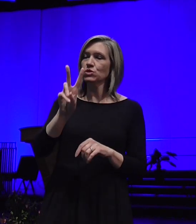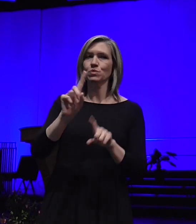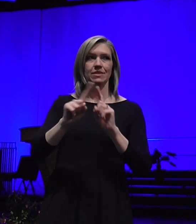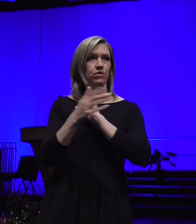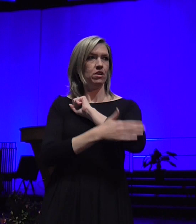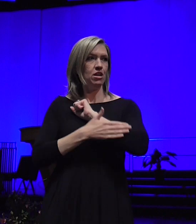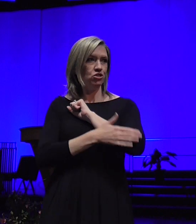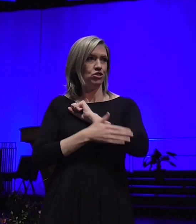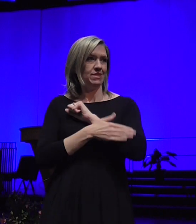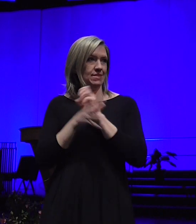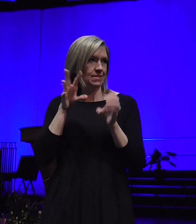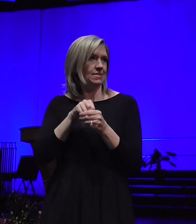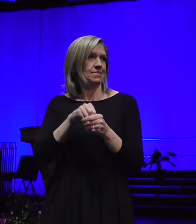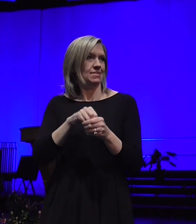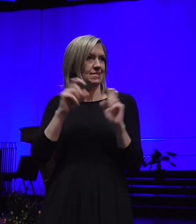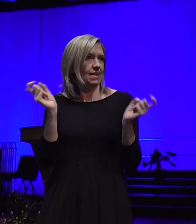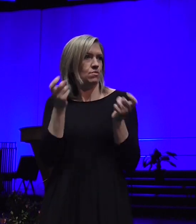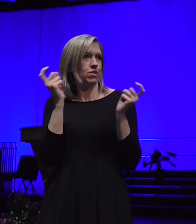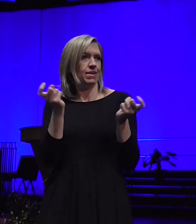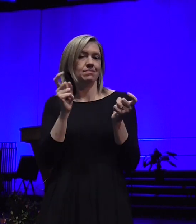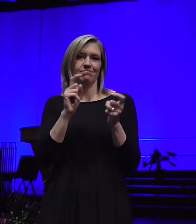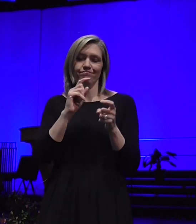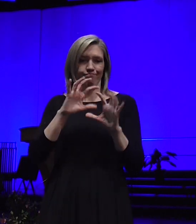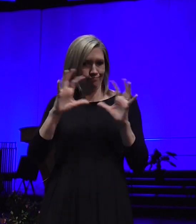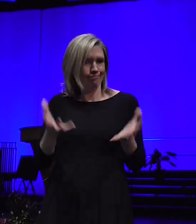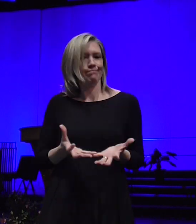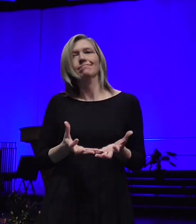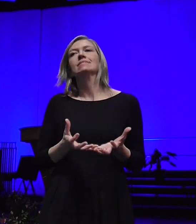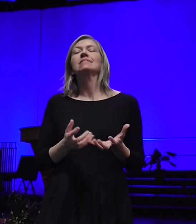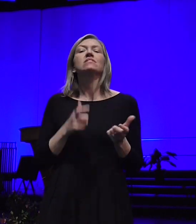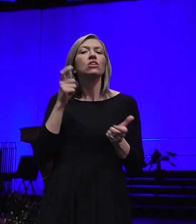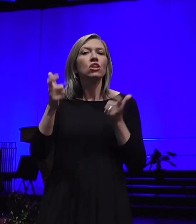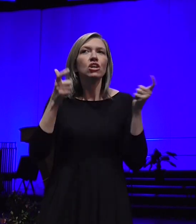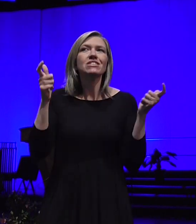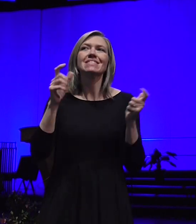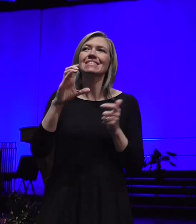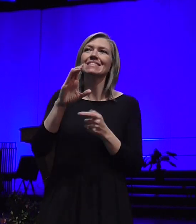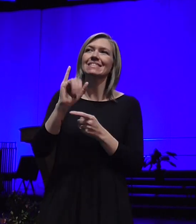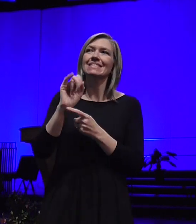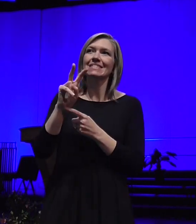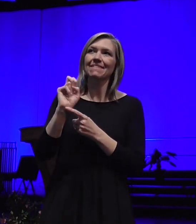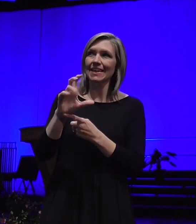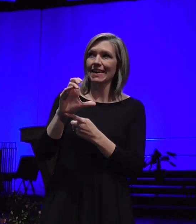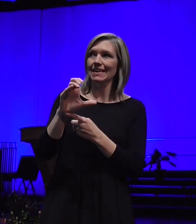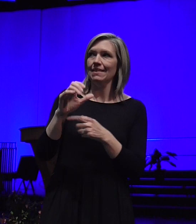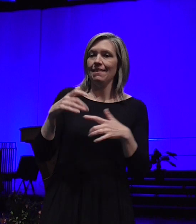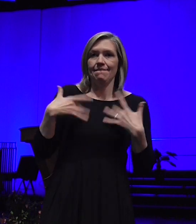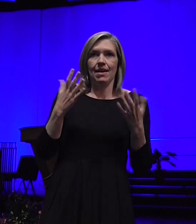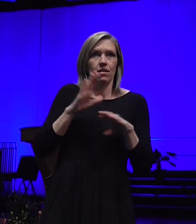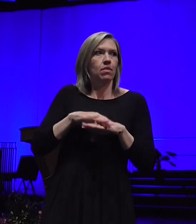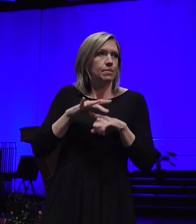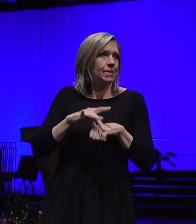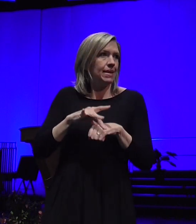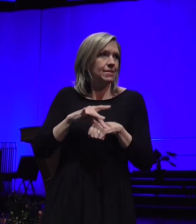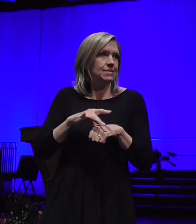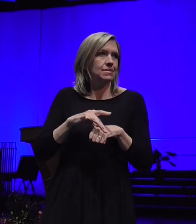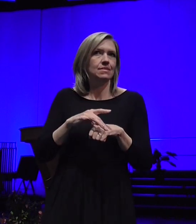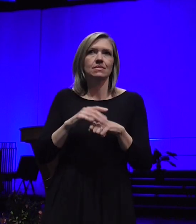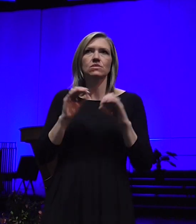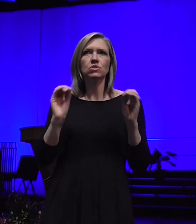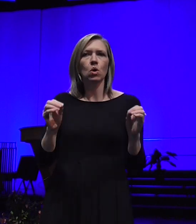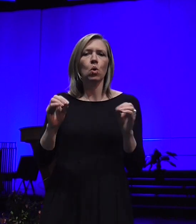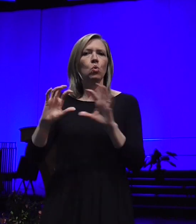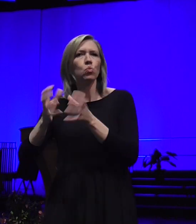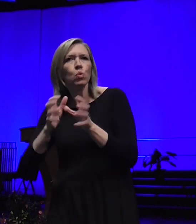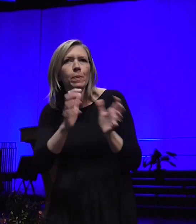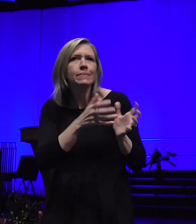So it's become a global thing, and it's the largest civic event that we have on the planet, you know, a secular civic